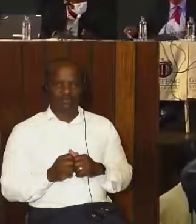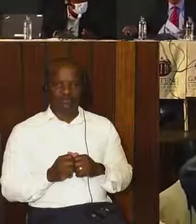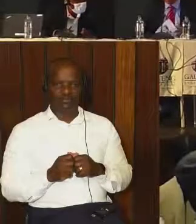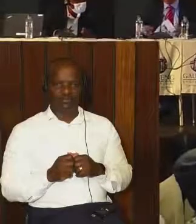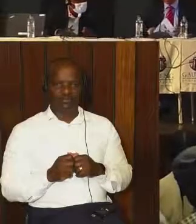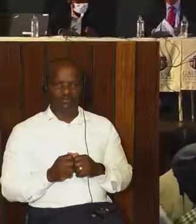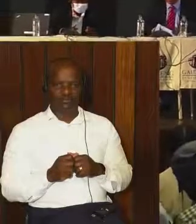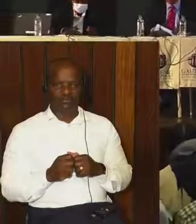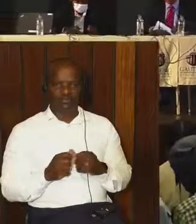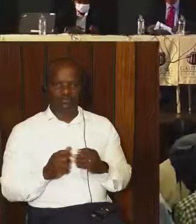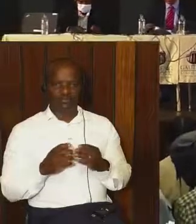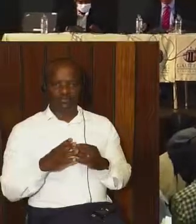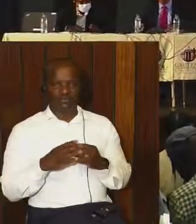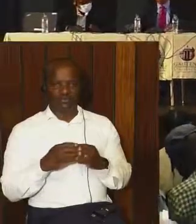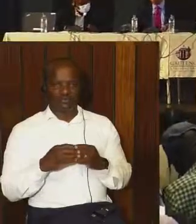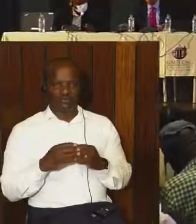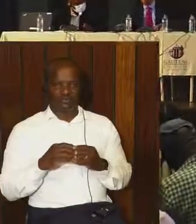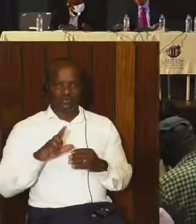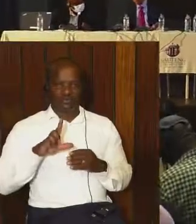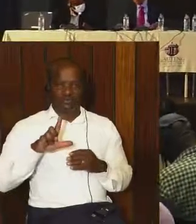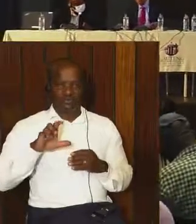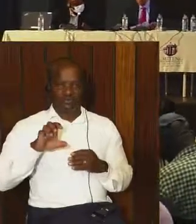Member Lidwaba?